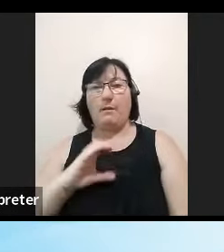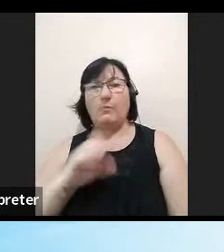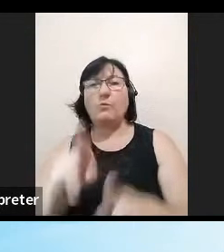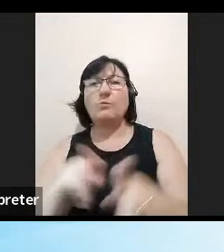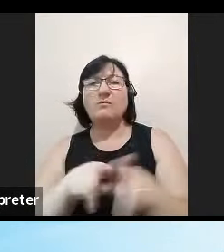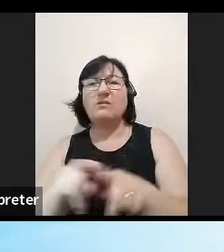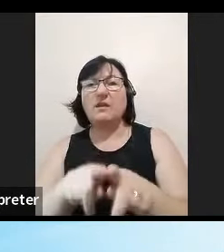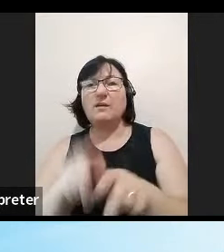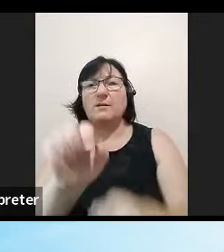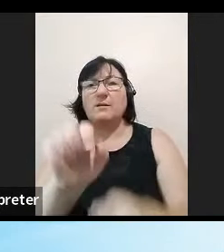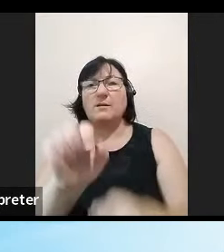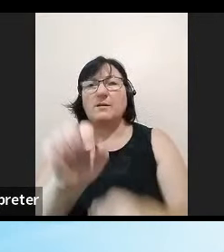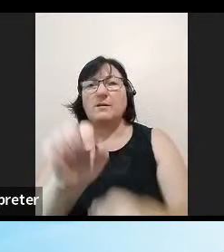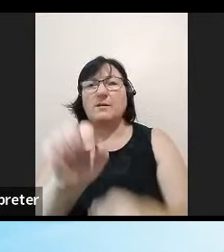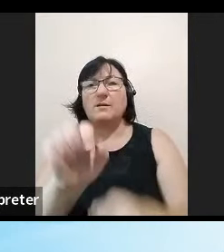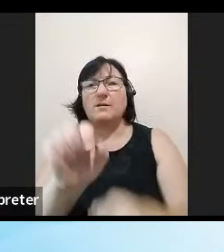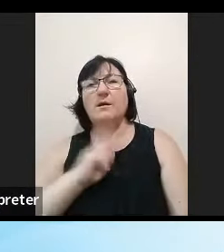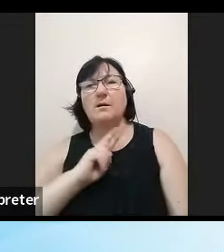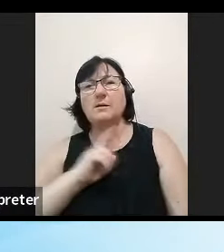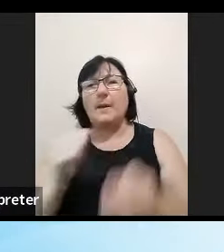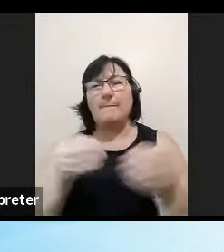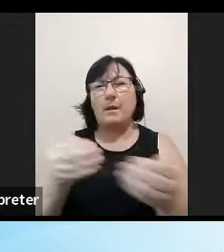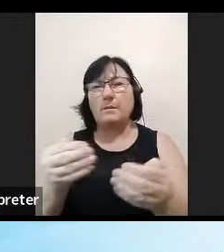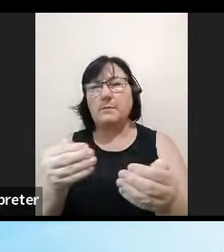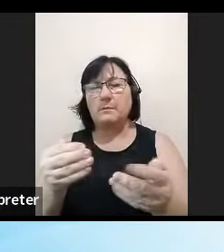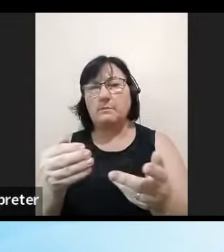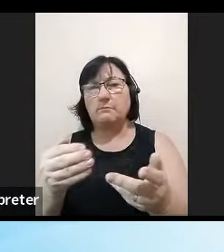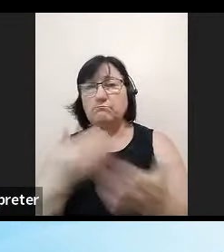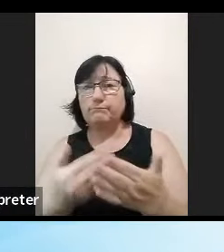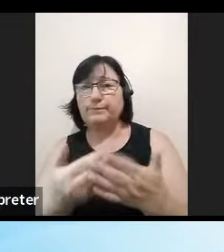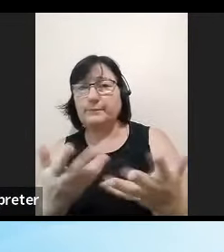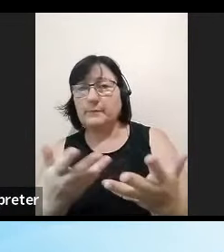that when they are going through the process with SARS for an